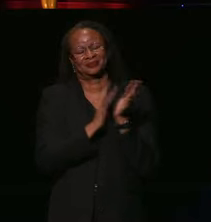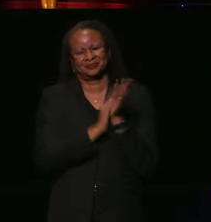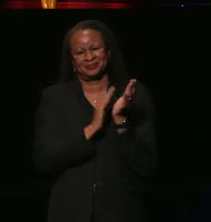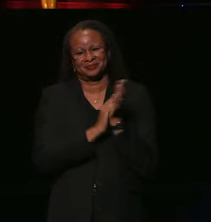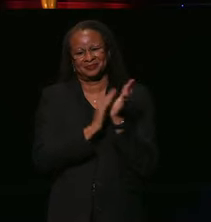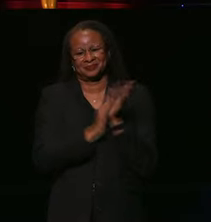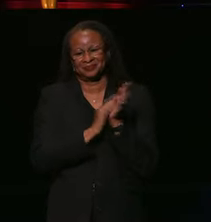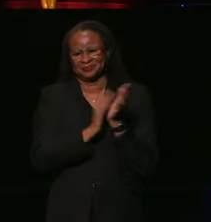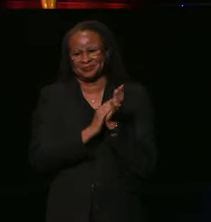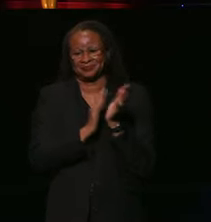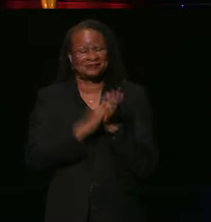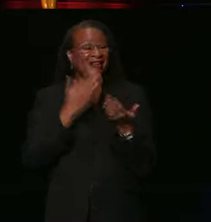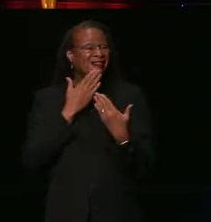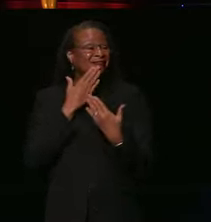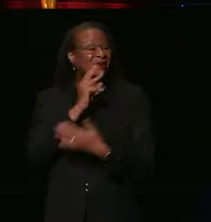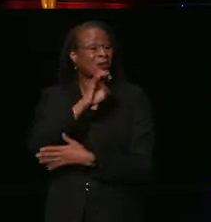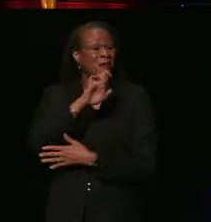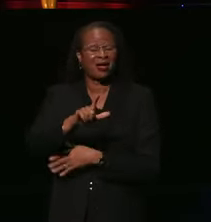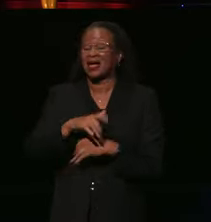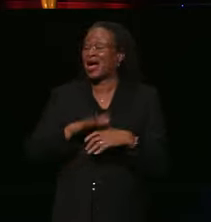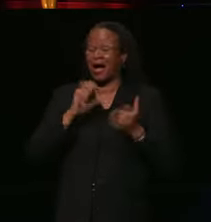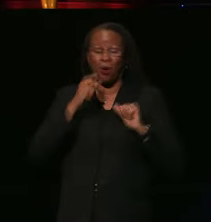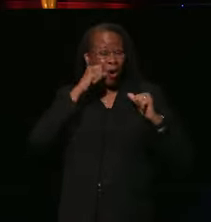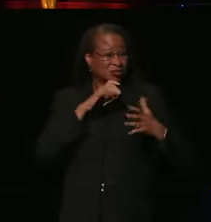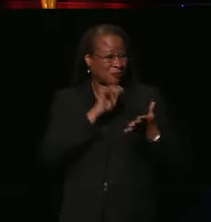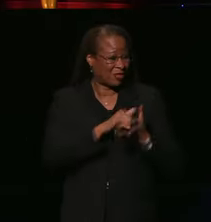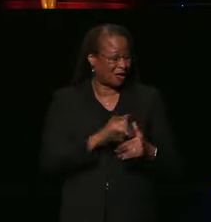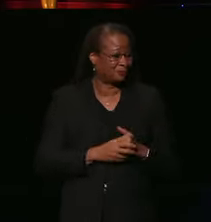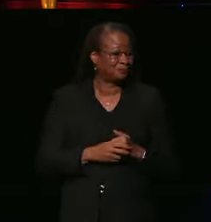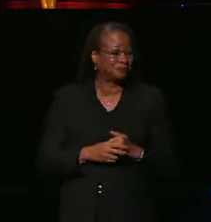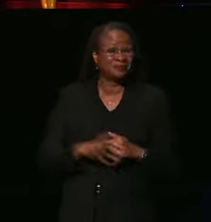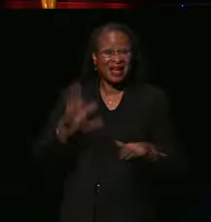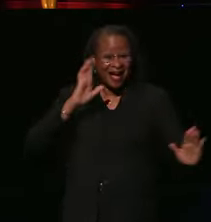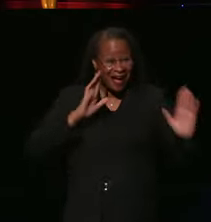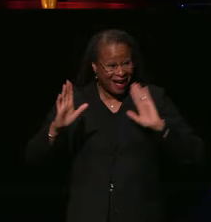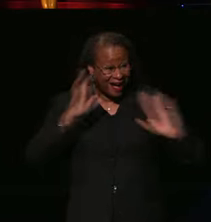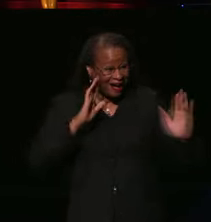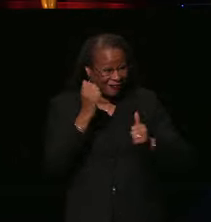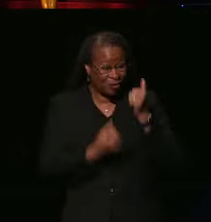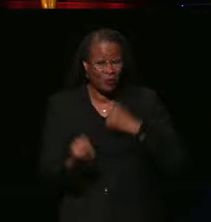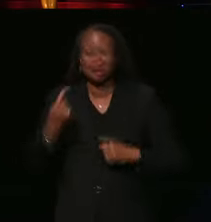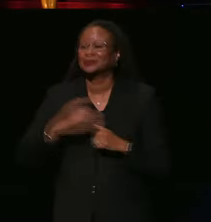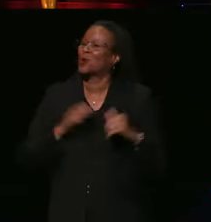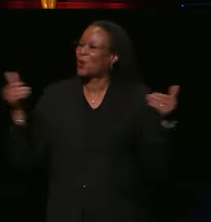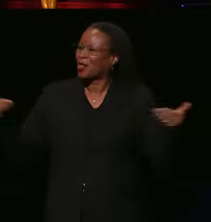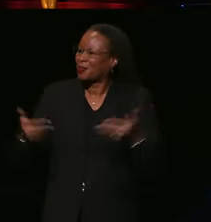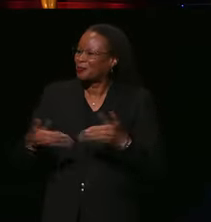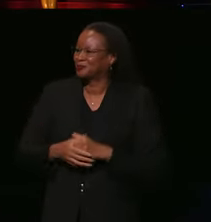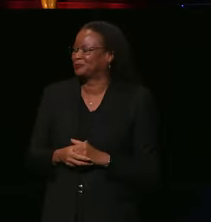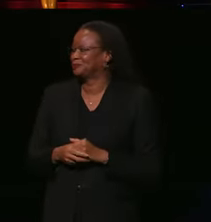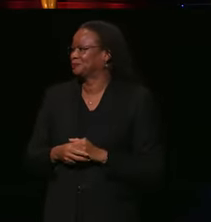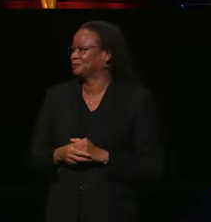Thank you, Michael. How awesome was that? Hi, everybody. Welcome.